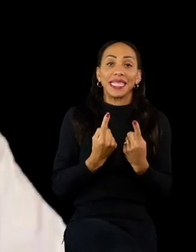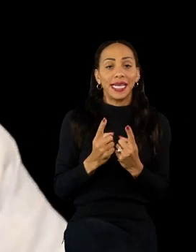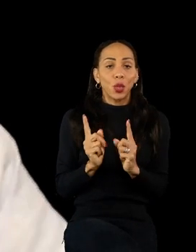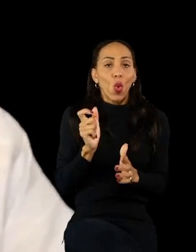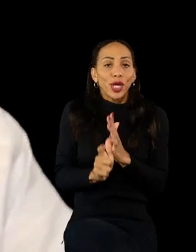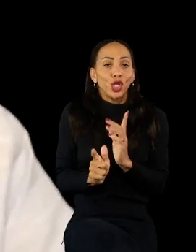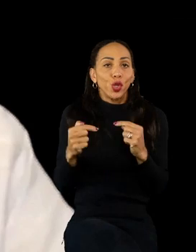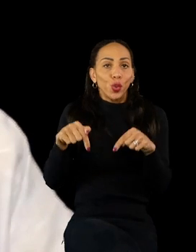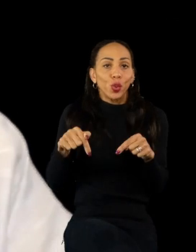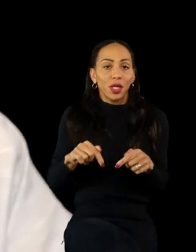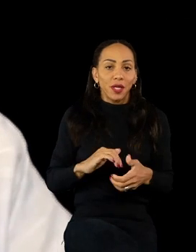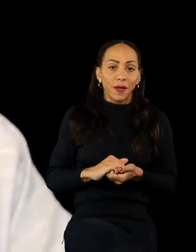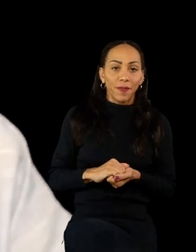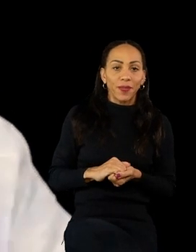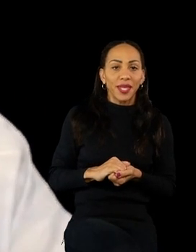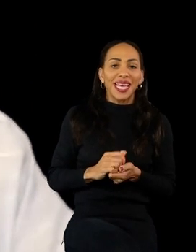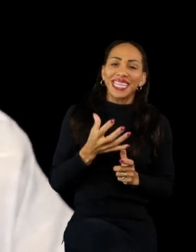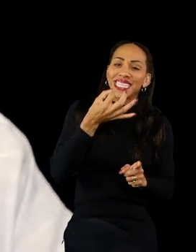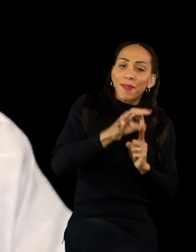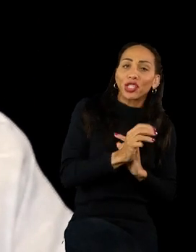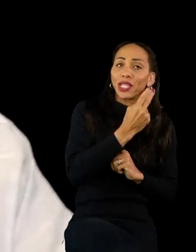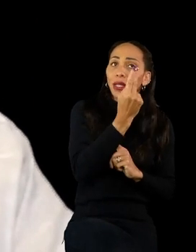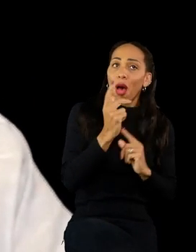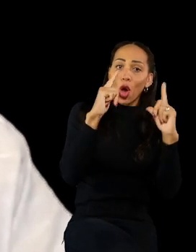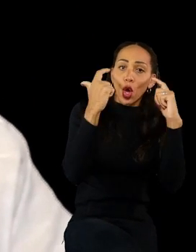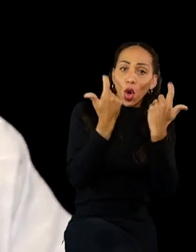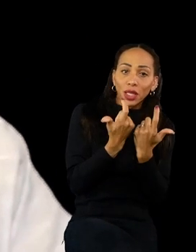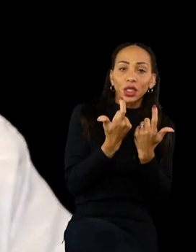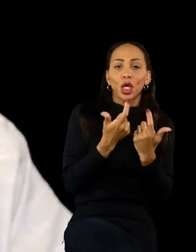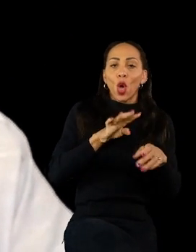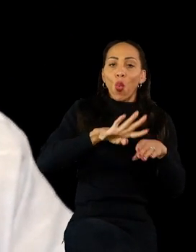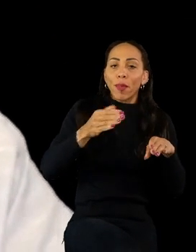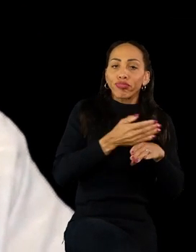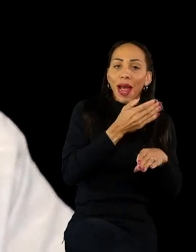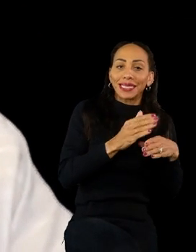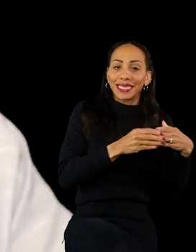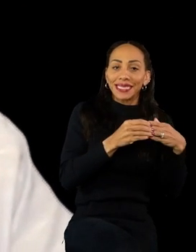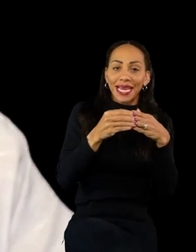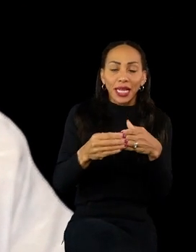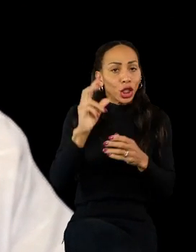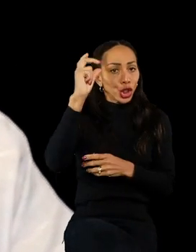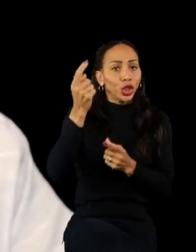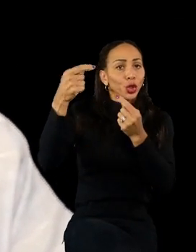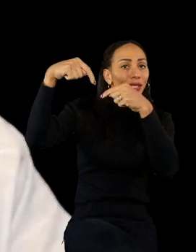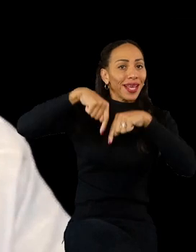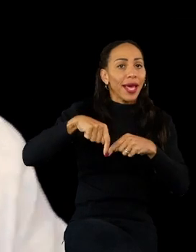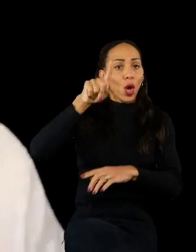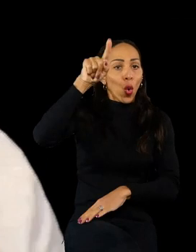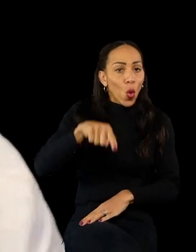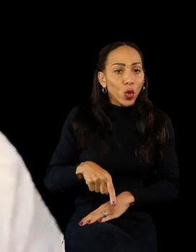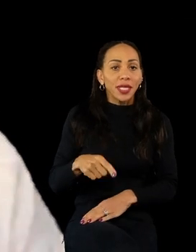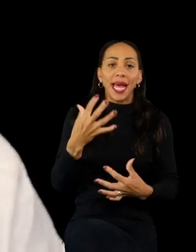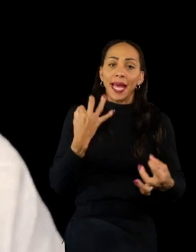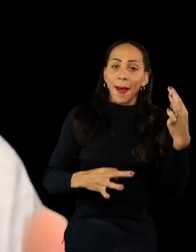I'm a part of, and the sort of facilities we have here and what we do. And we're a sort of a specialist arts college, so we're